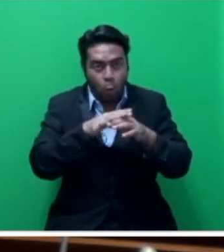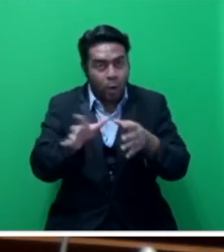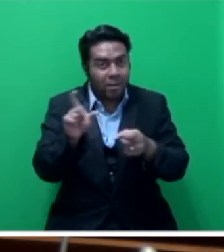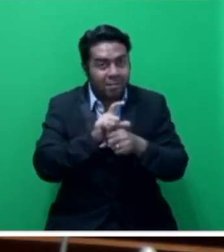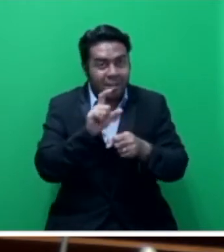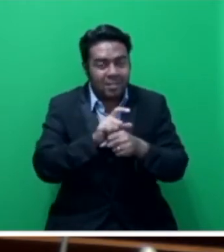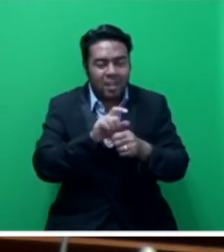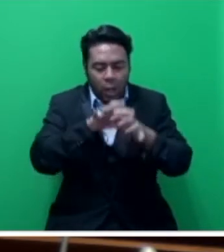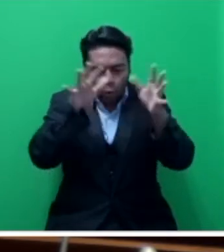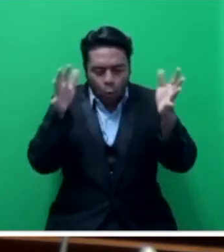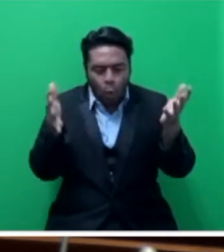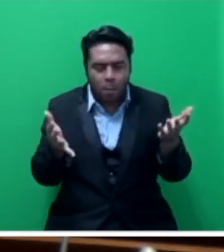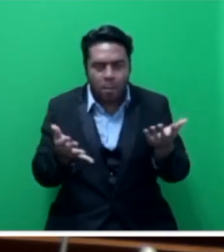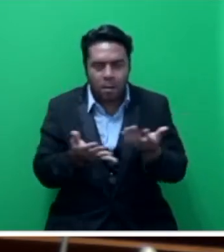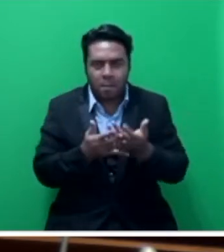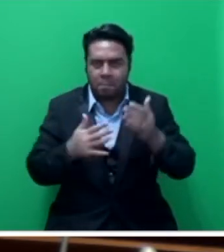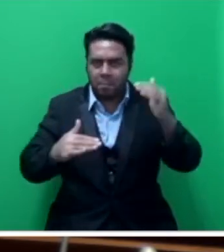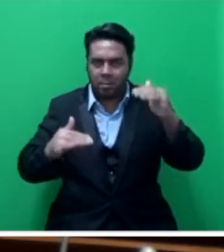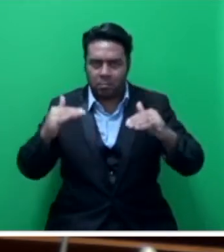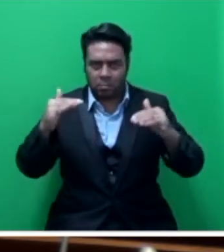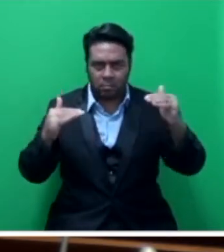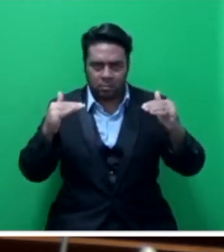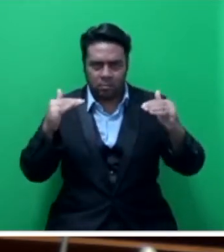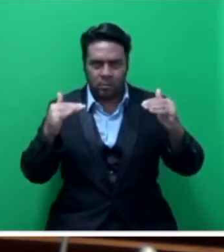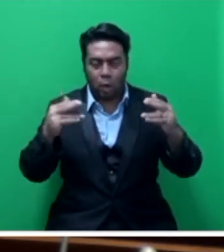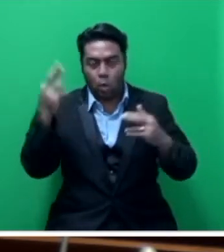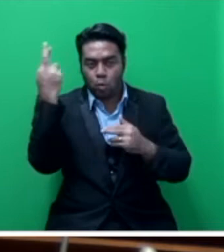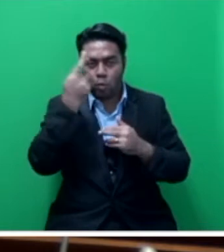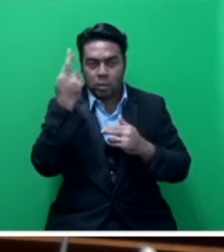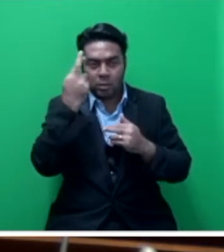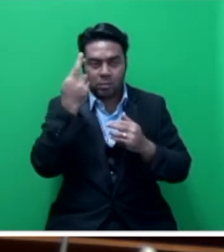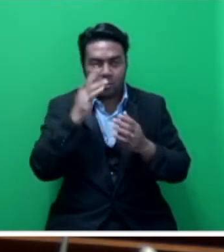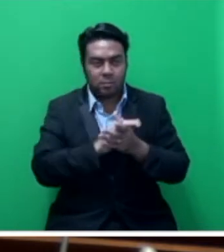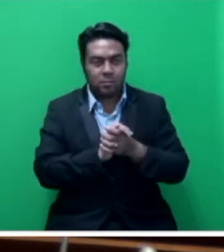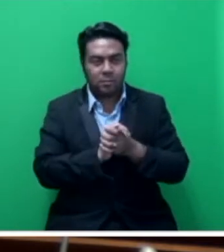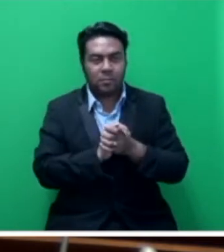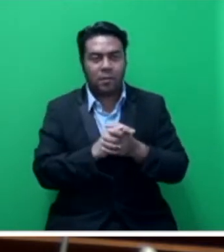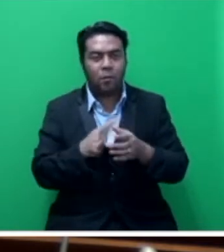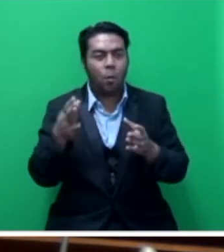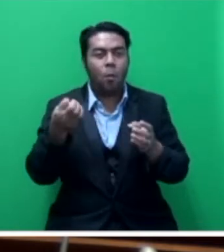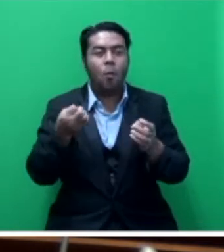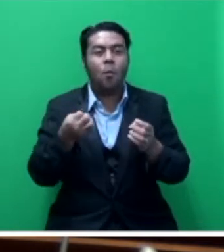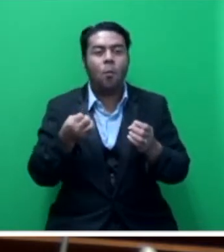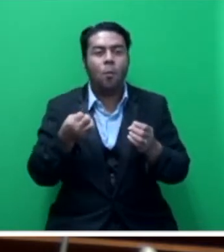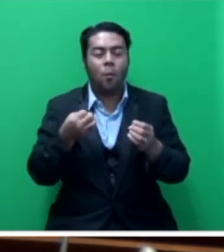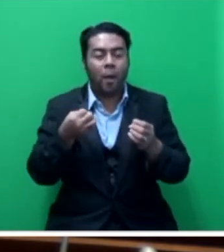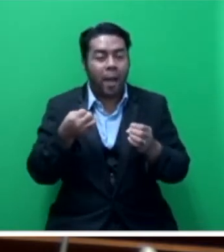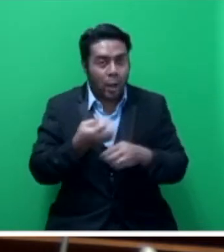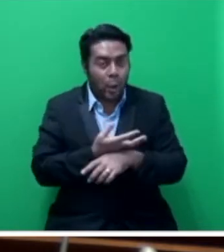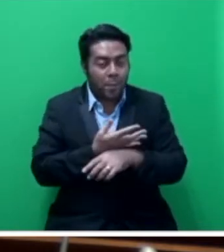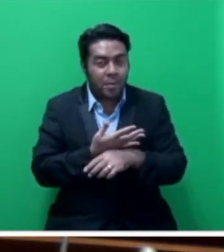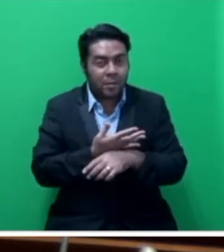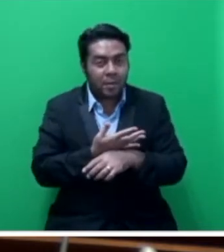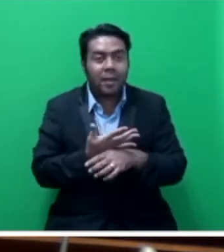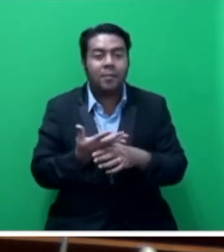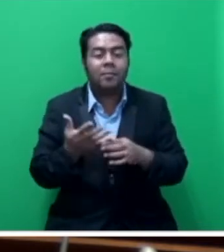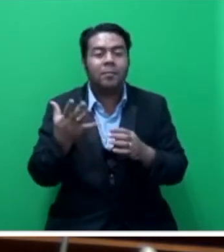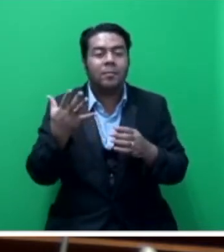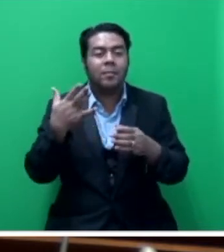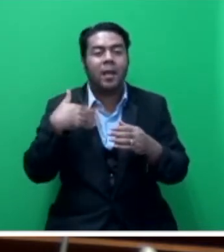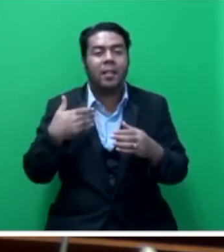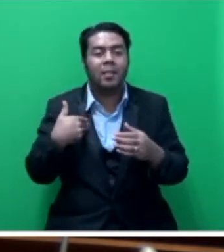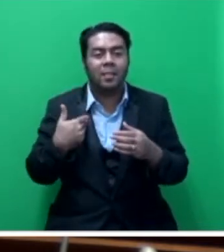approach to balancing risk mitigation with economic recovery while prioritizing health and safety